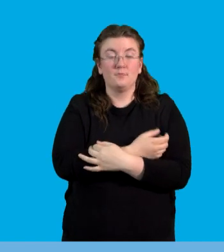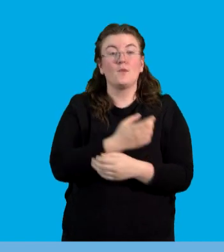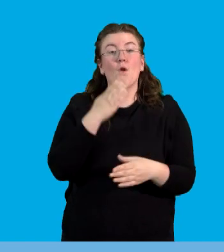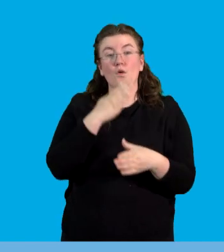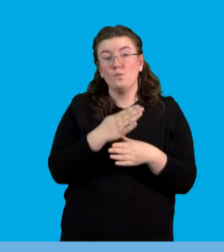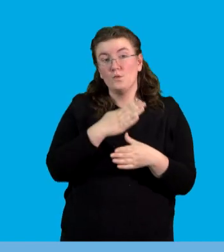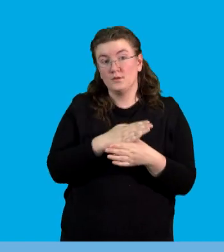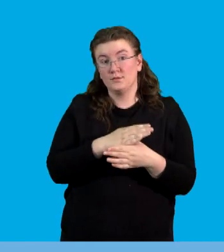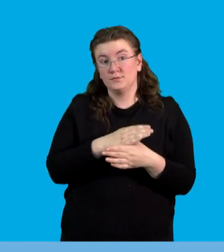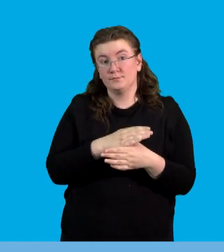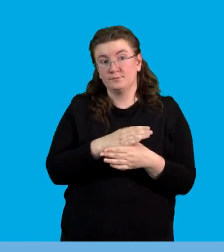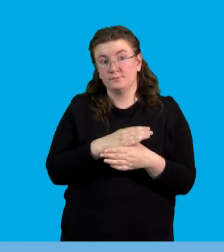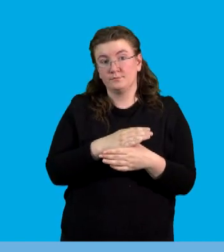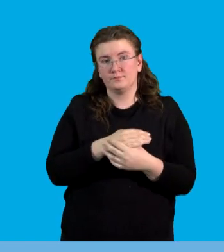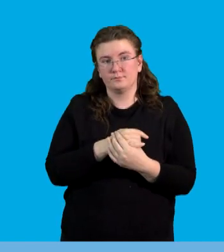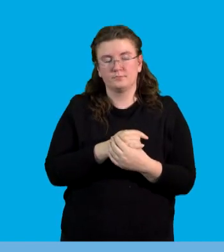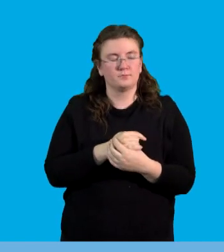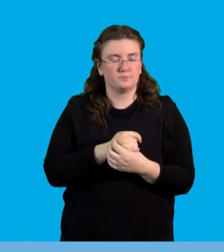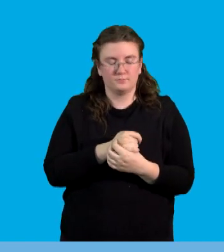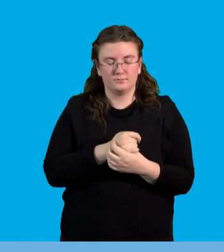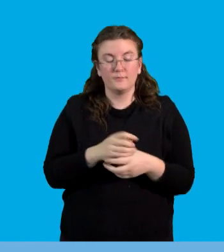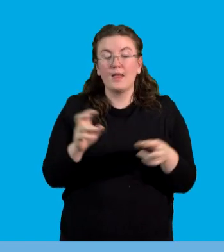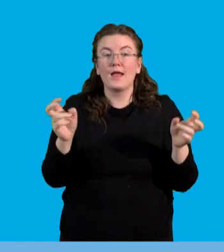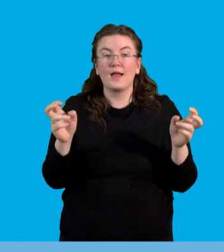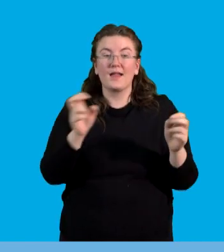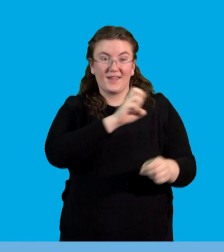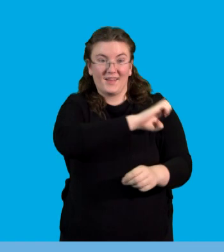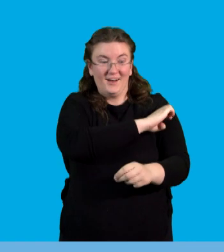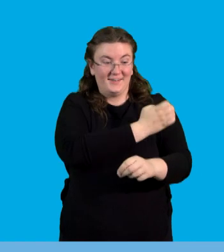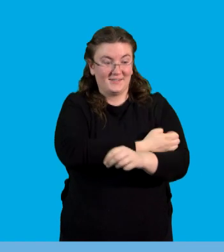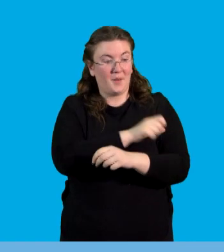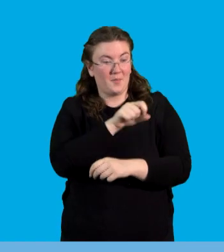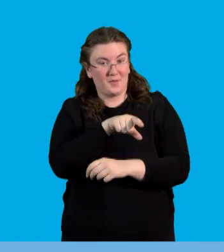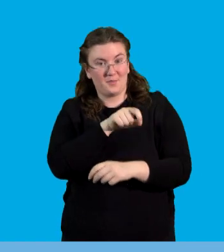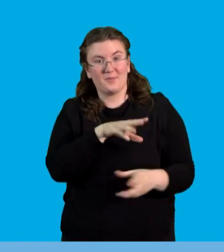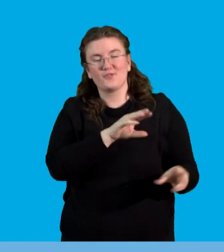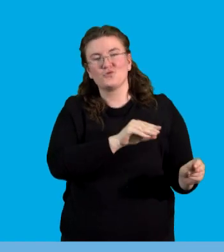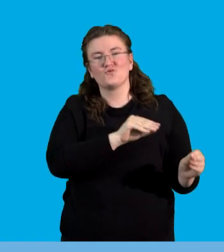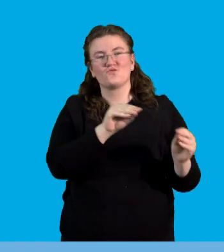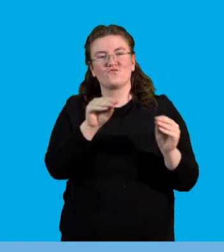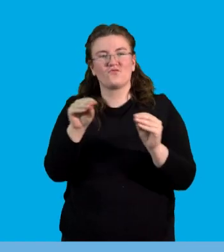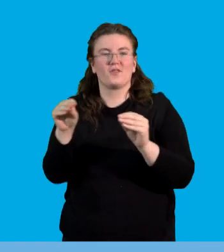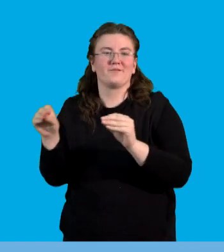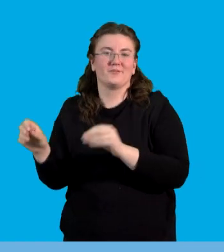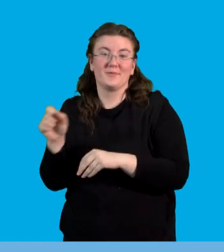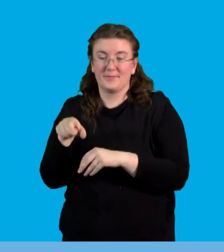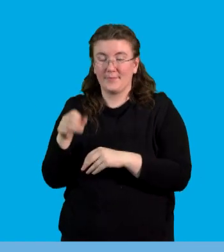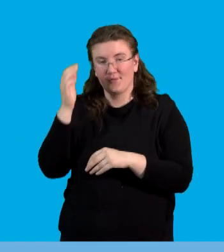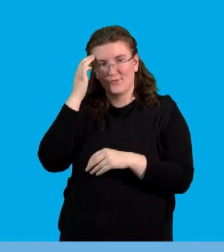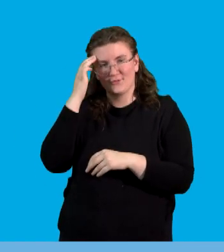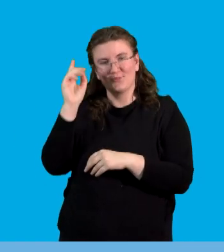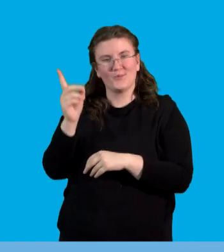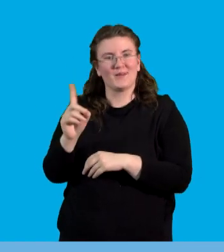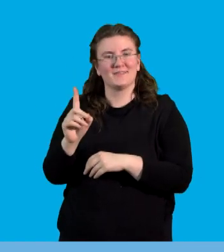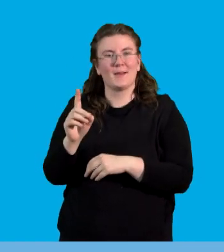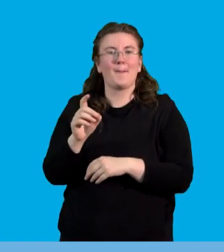which work is the rate at which energy is transferred or at which work is done is known as power.